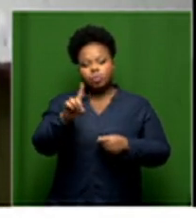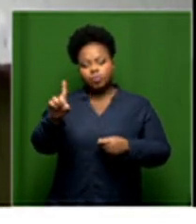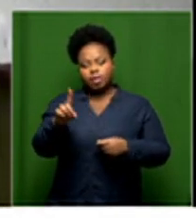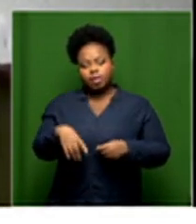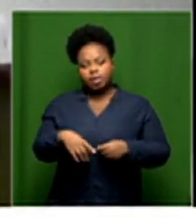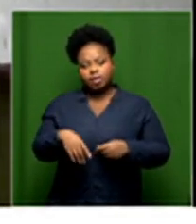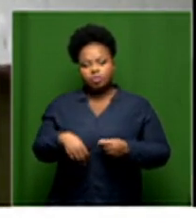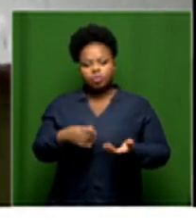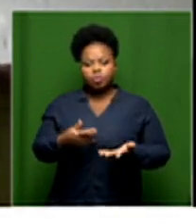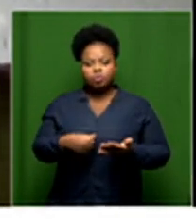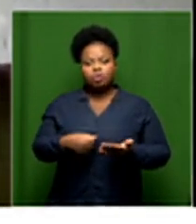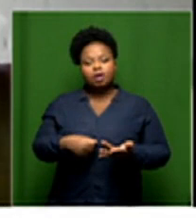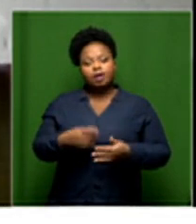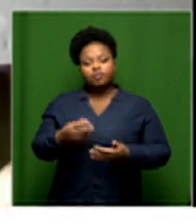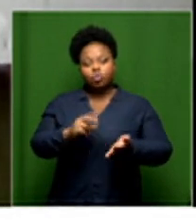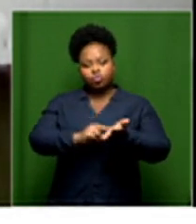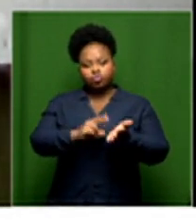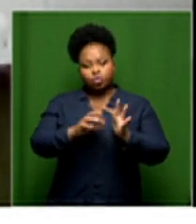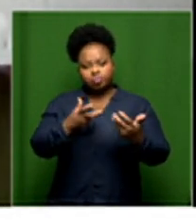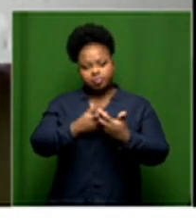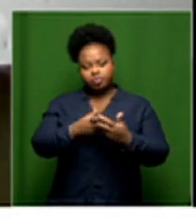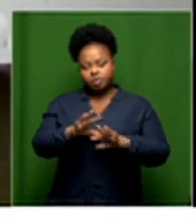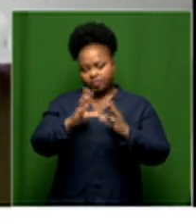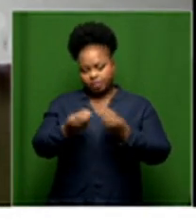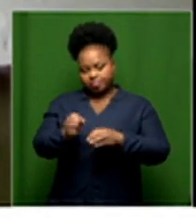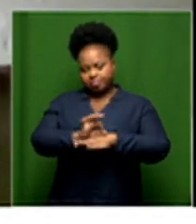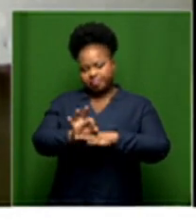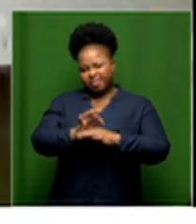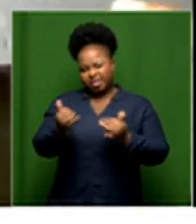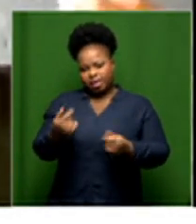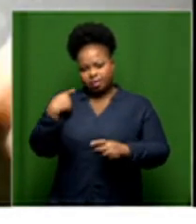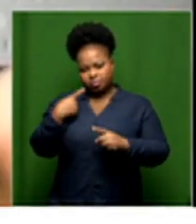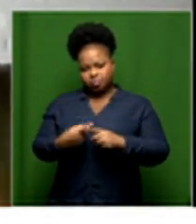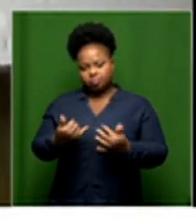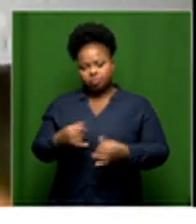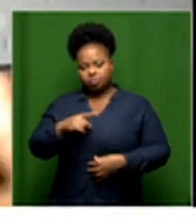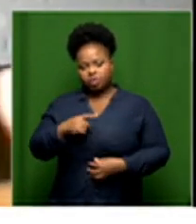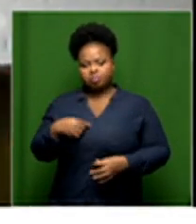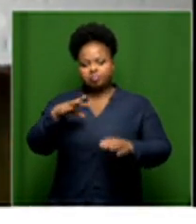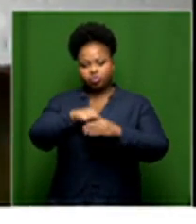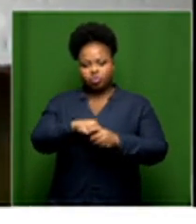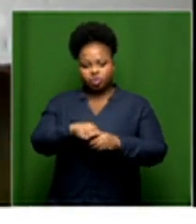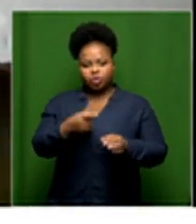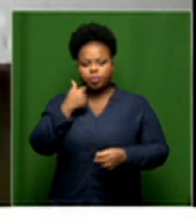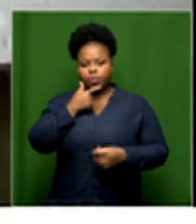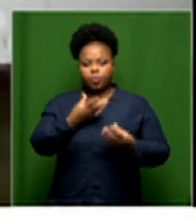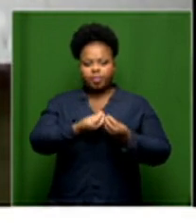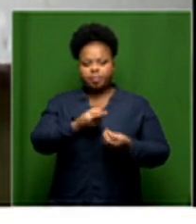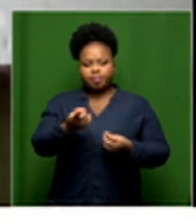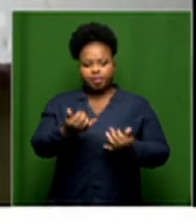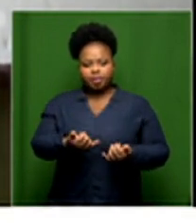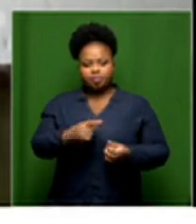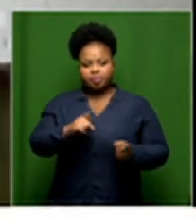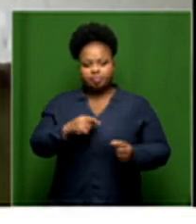011. So everything has to go with the plan so far because I just got into the record label like recently. So, but